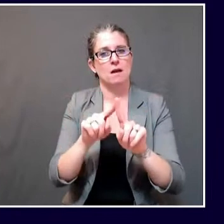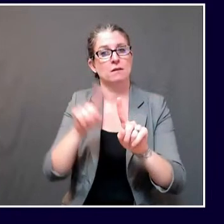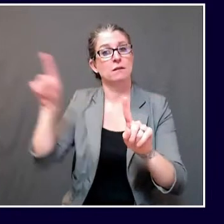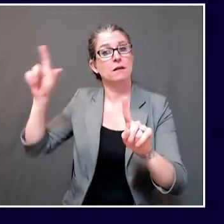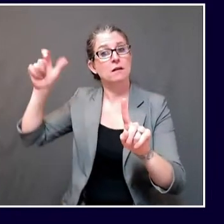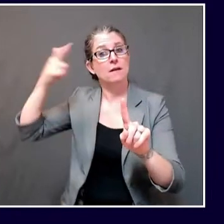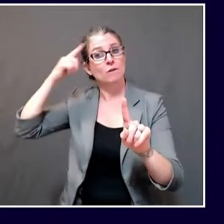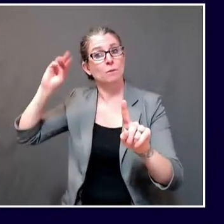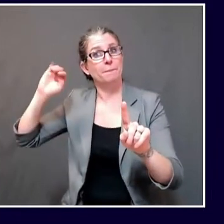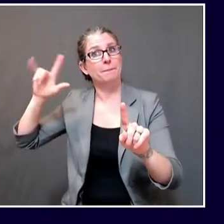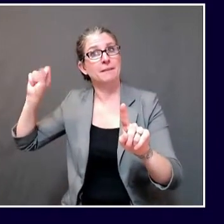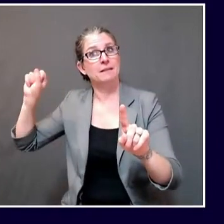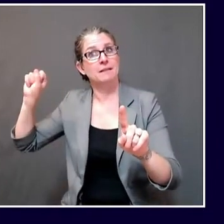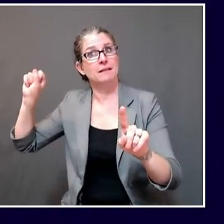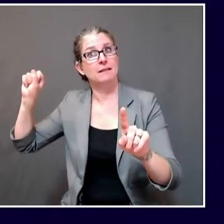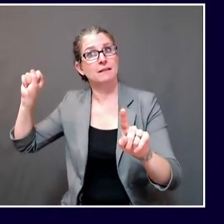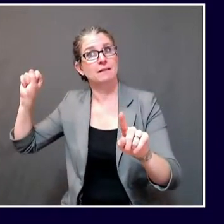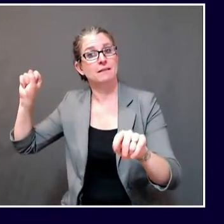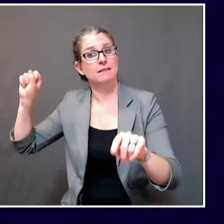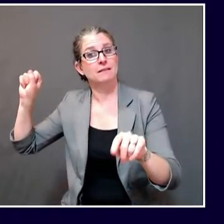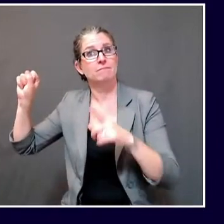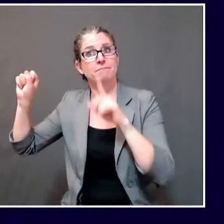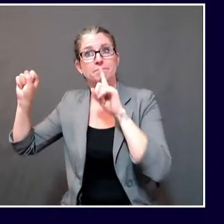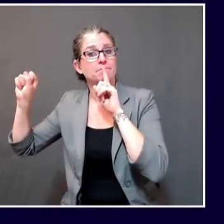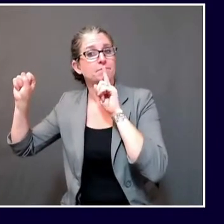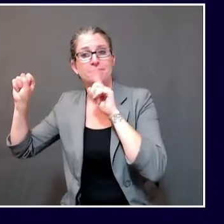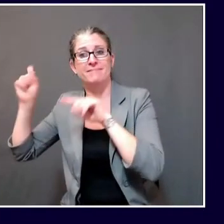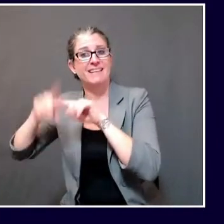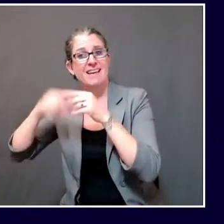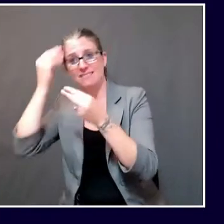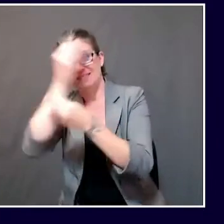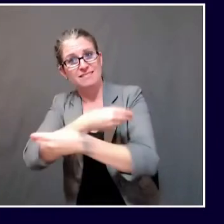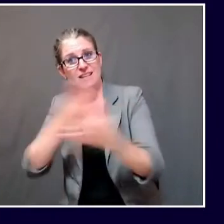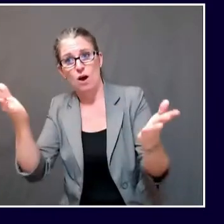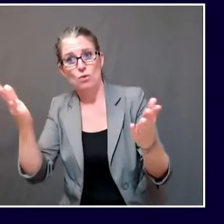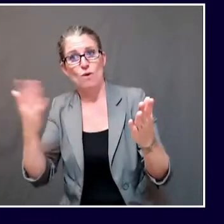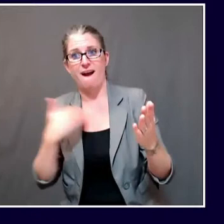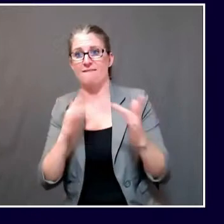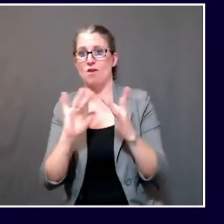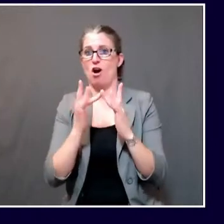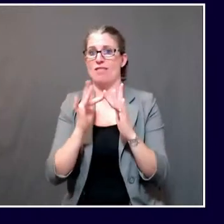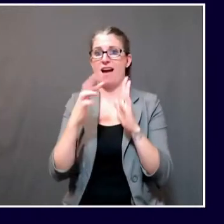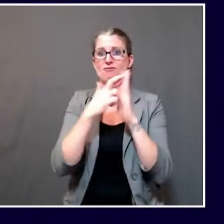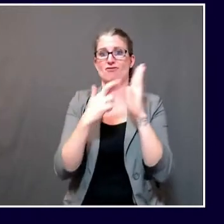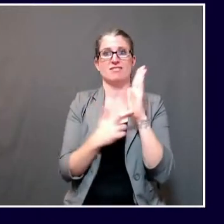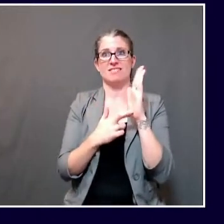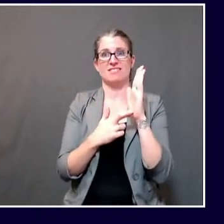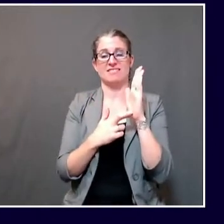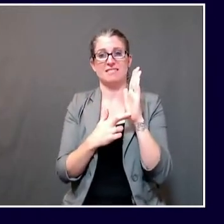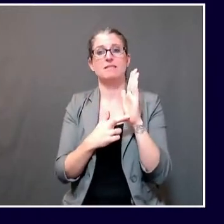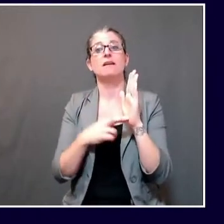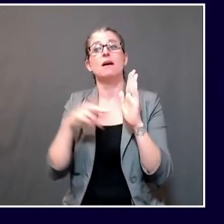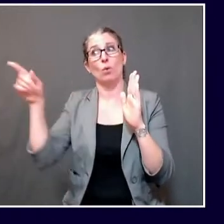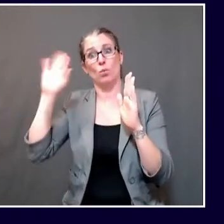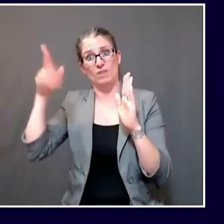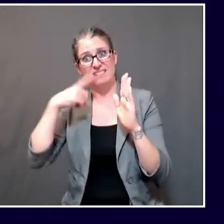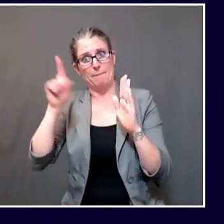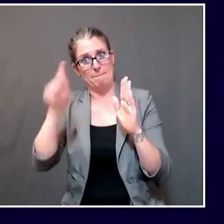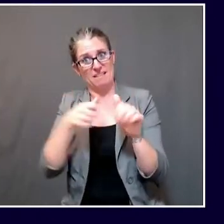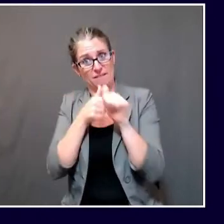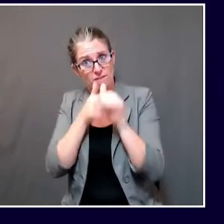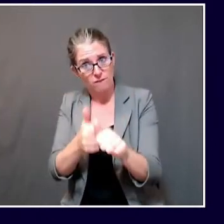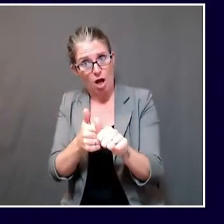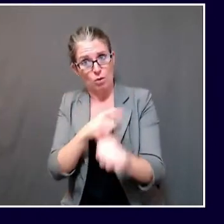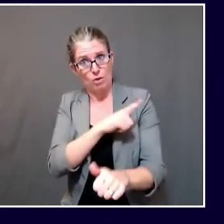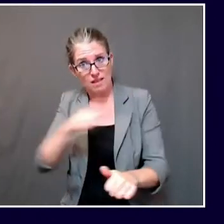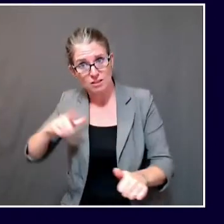happen. That's correct. Thank you. I'm going to turn next to Patty White at Maine Public.